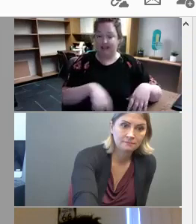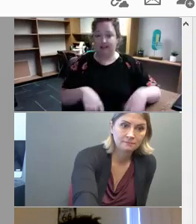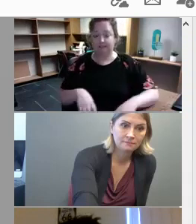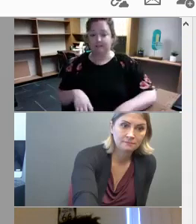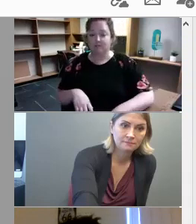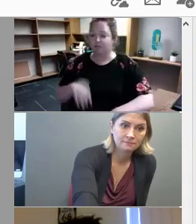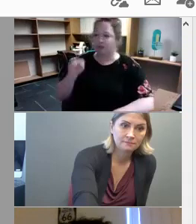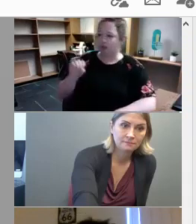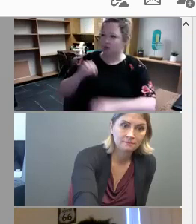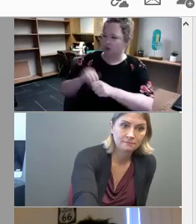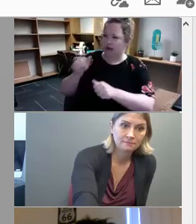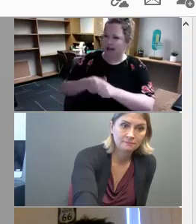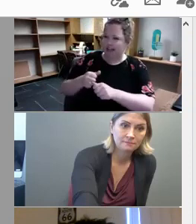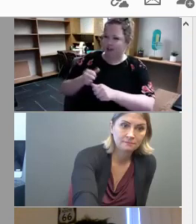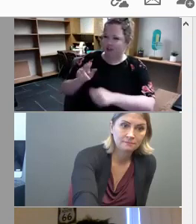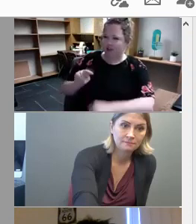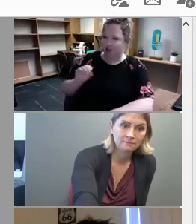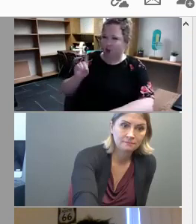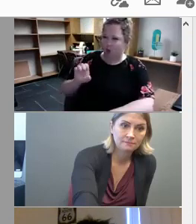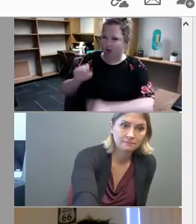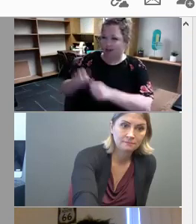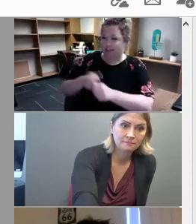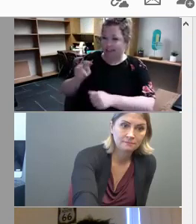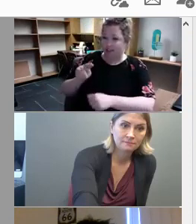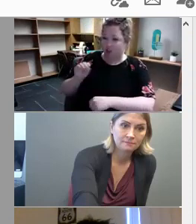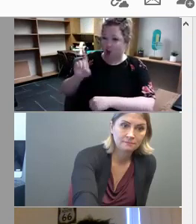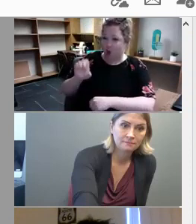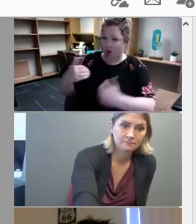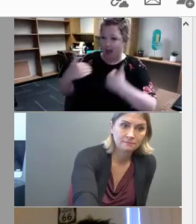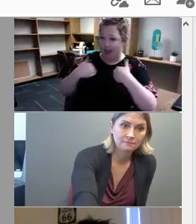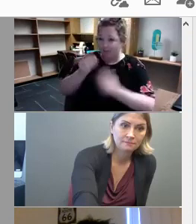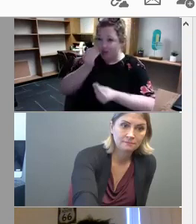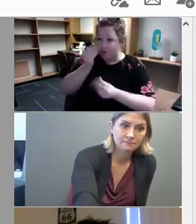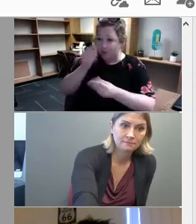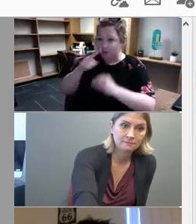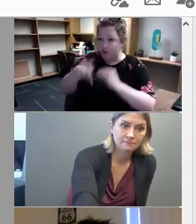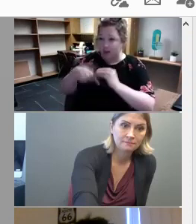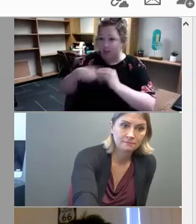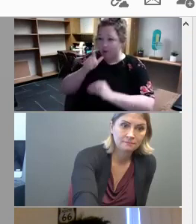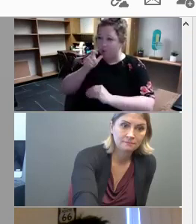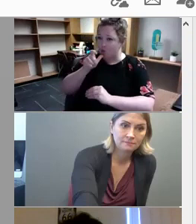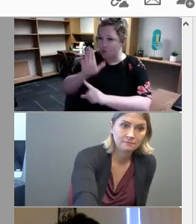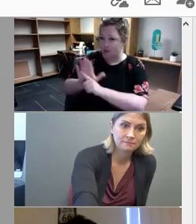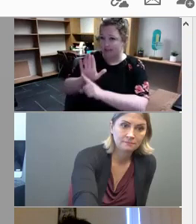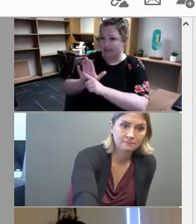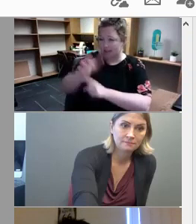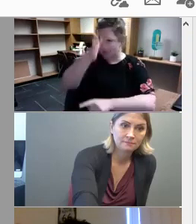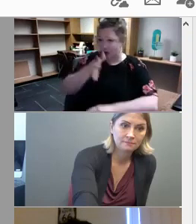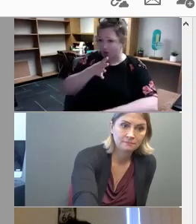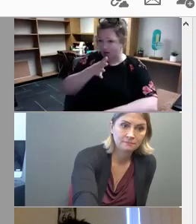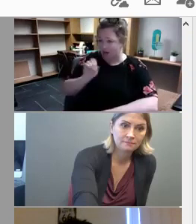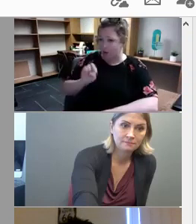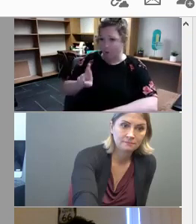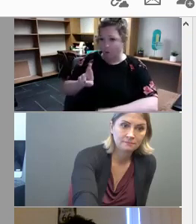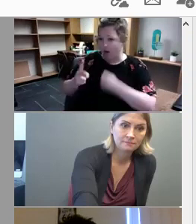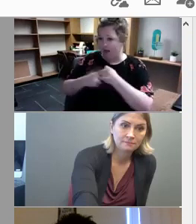node does each node contain like information about who its parent is, or are you keeping an array that